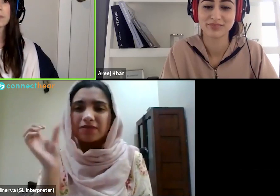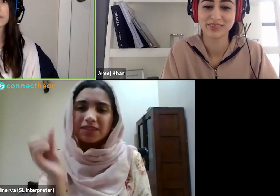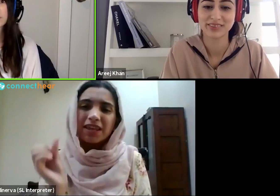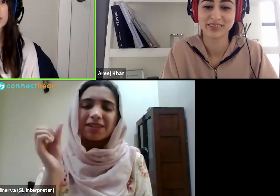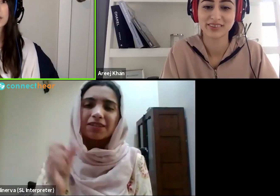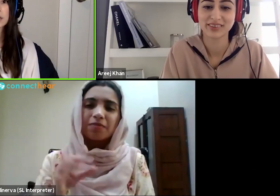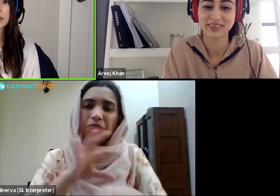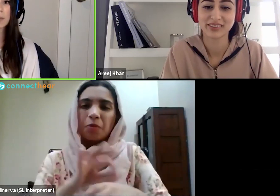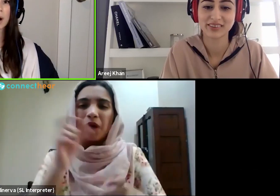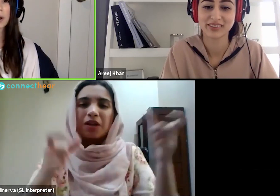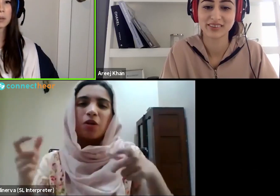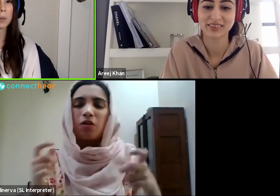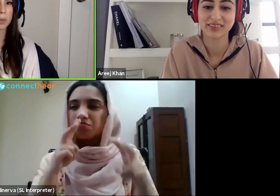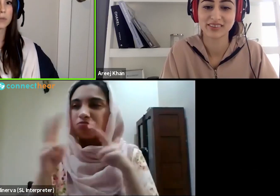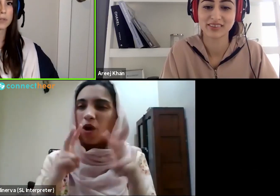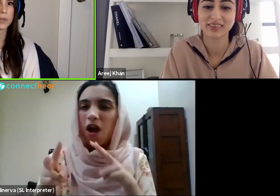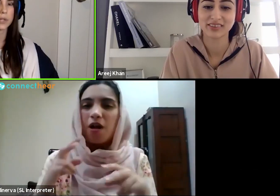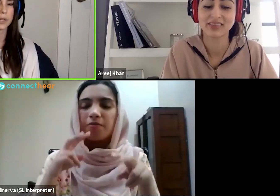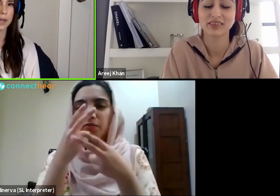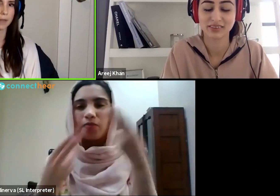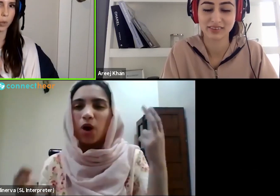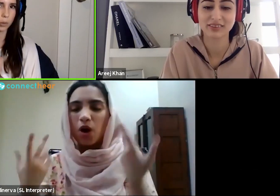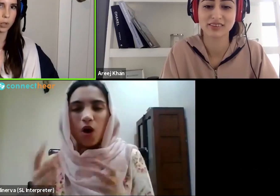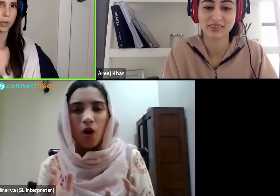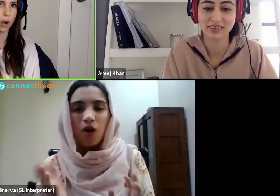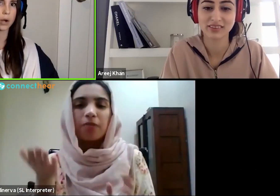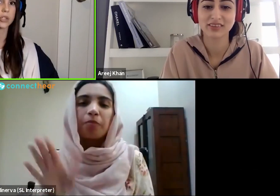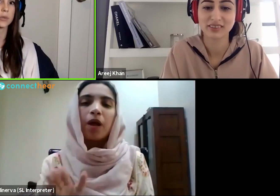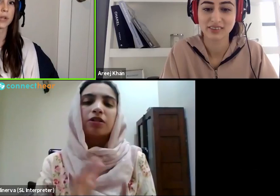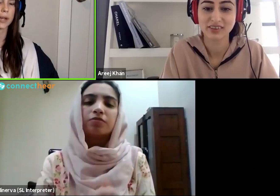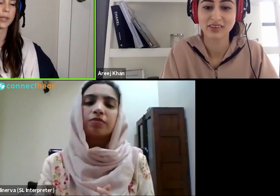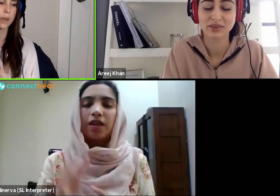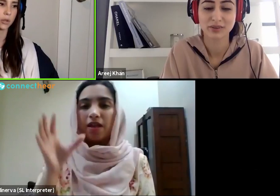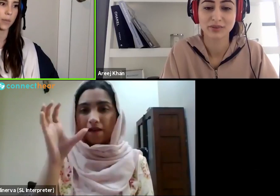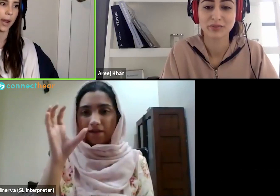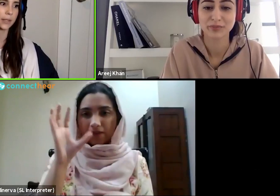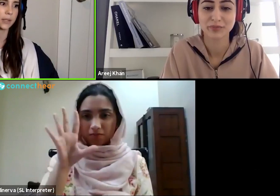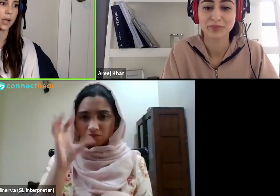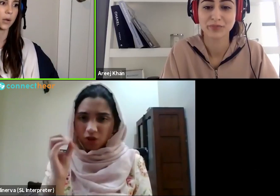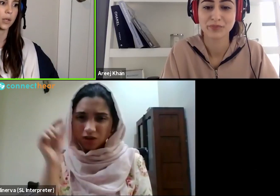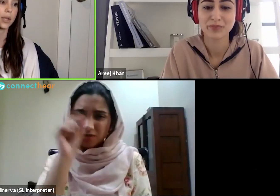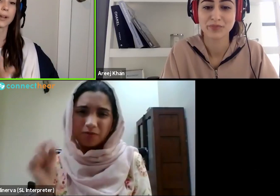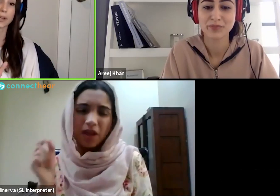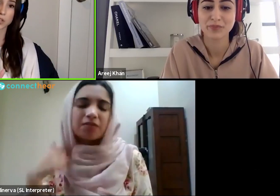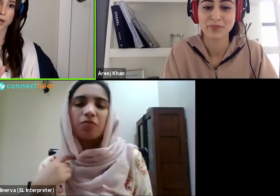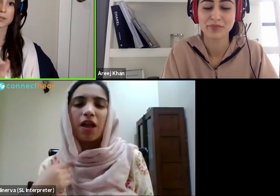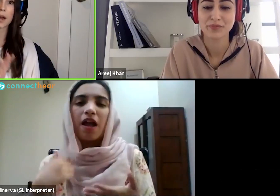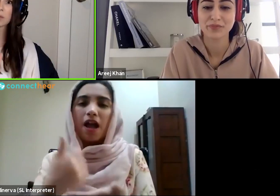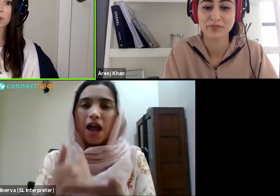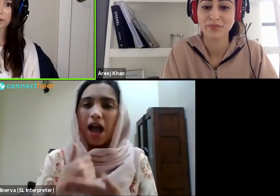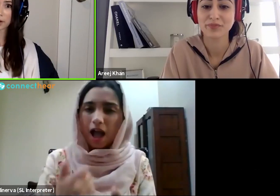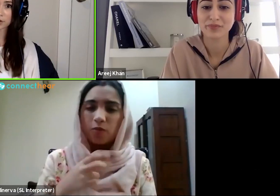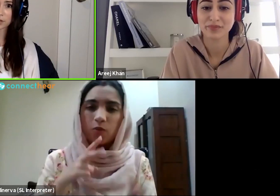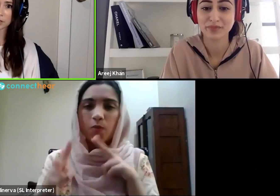may be at 50%. And I'm already a little bit below 50% because I have to work a little bit harder to communicate, especially with the mask. So if I get a chance,